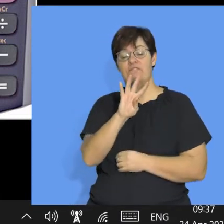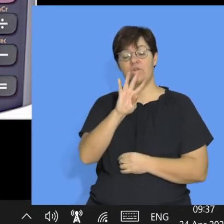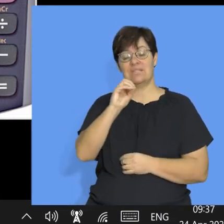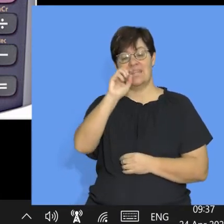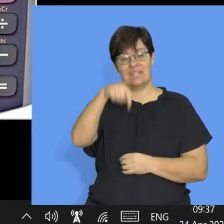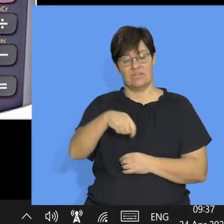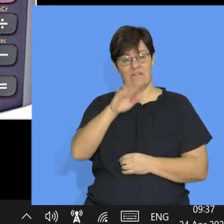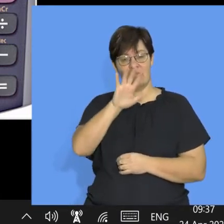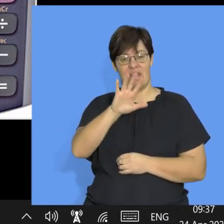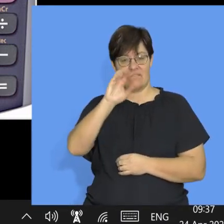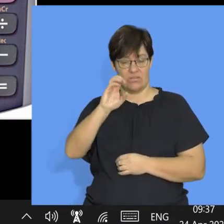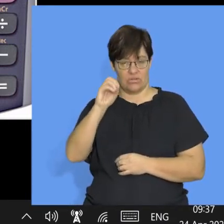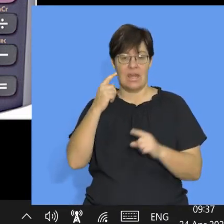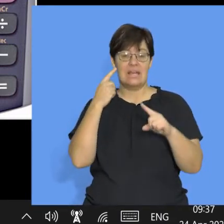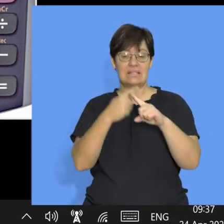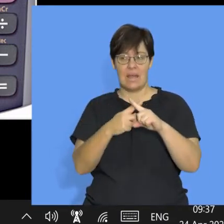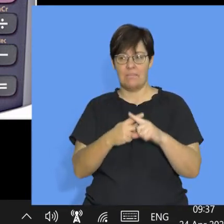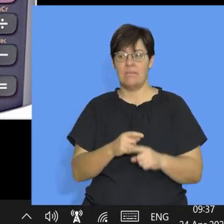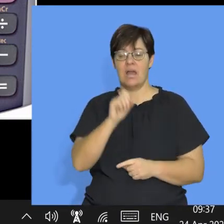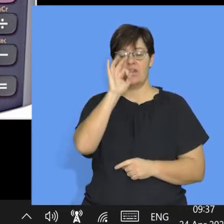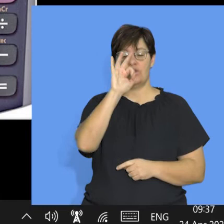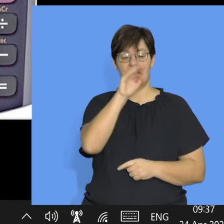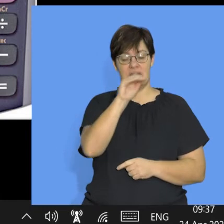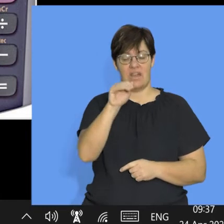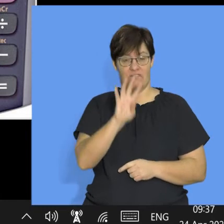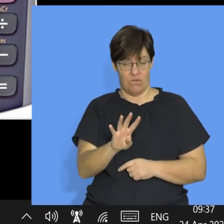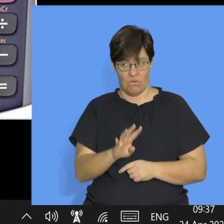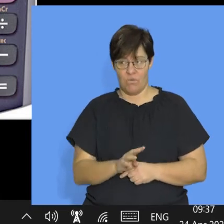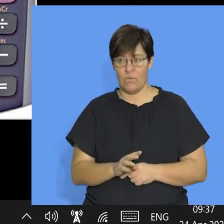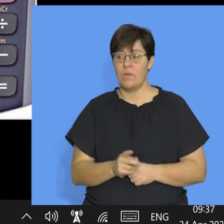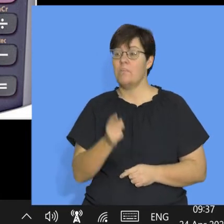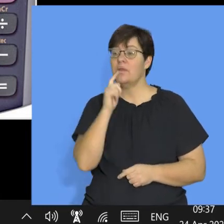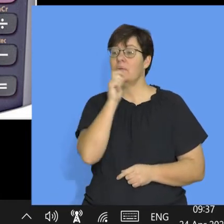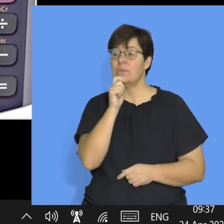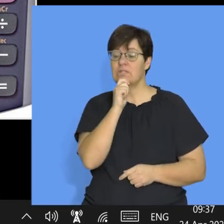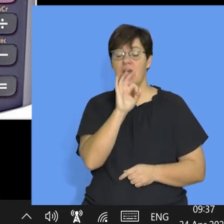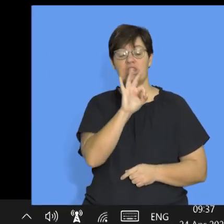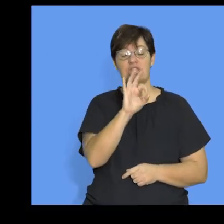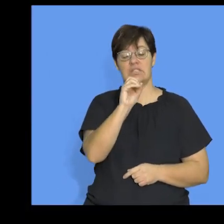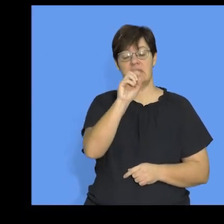40,500 times 3 divided by 4 will tell you that you used